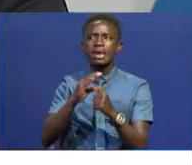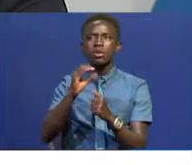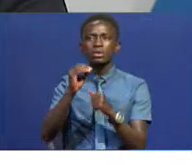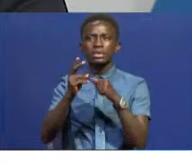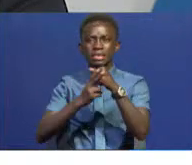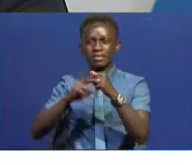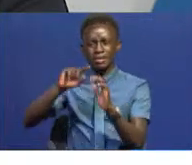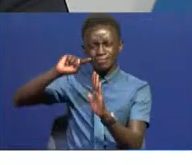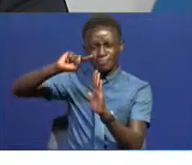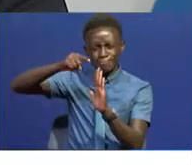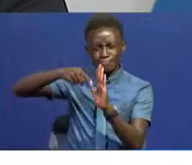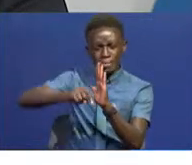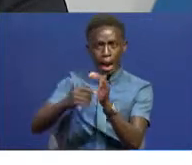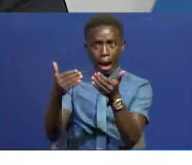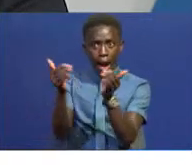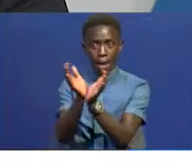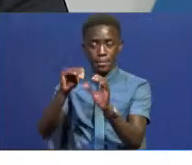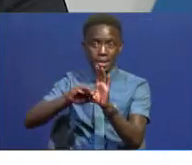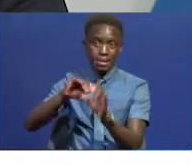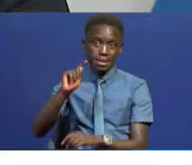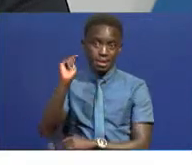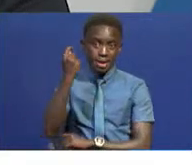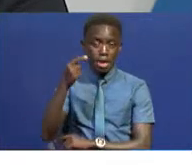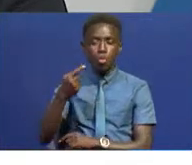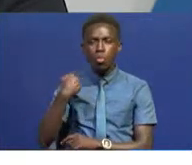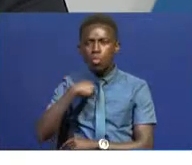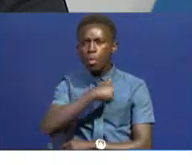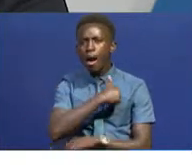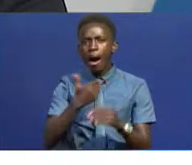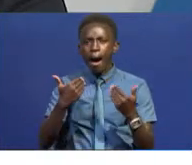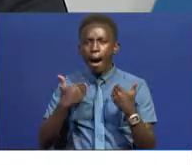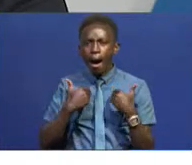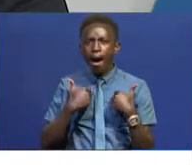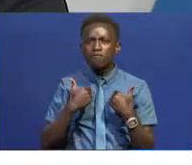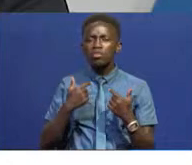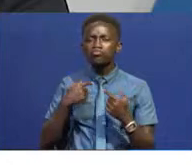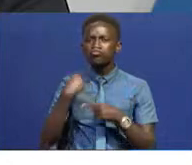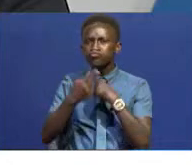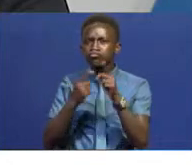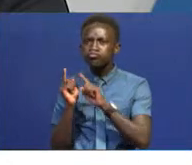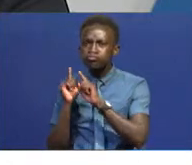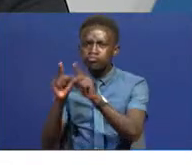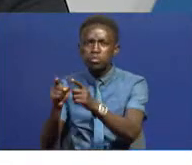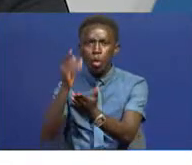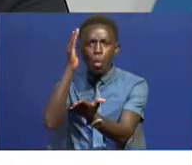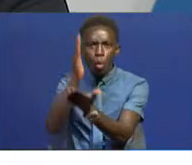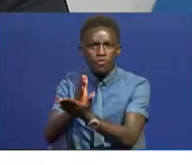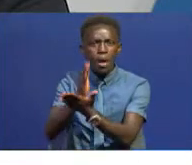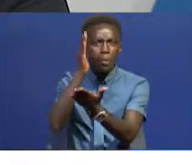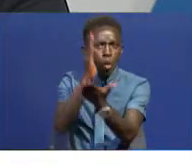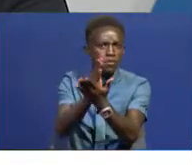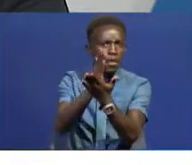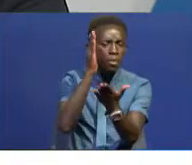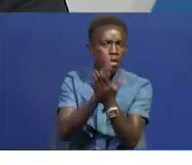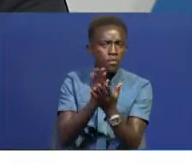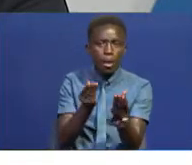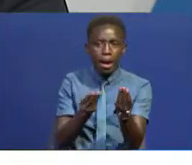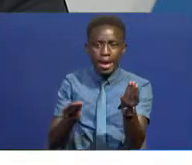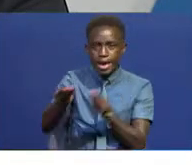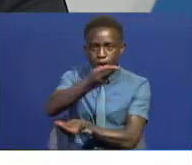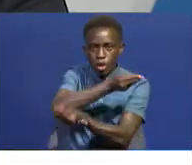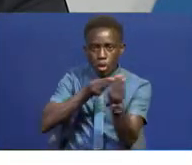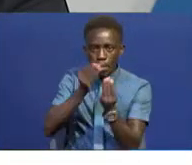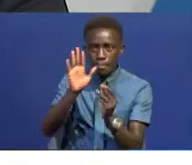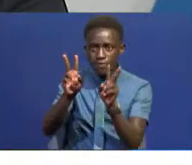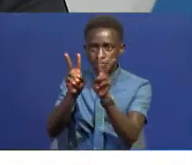country, we are carrying out an activity to confirm the economic value and the